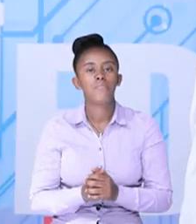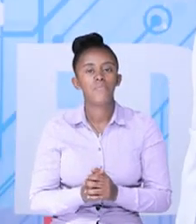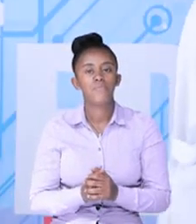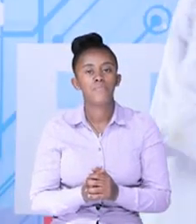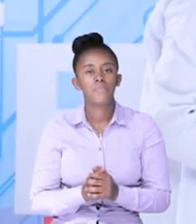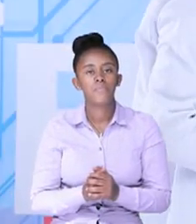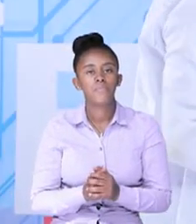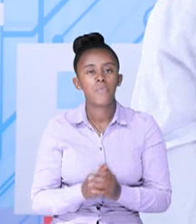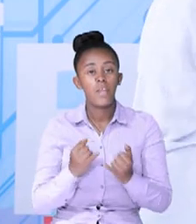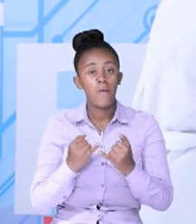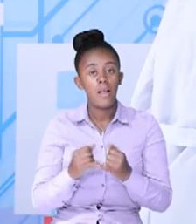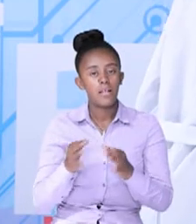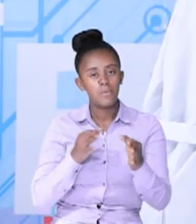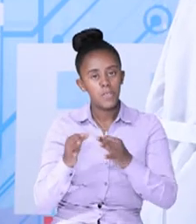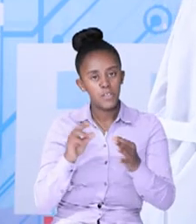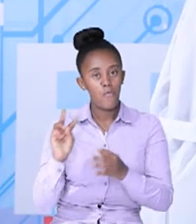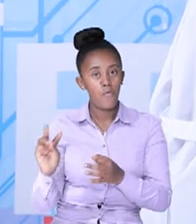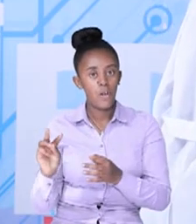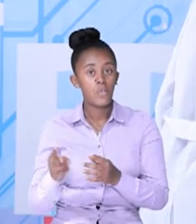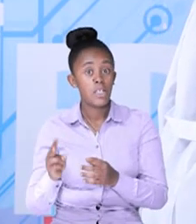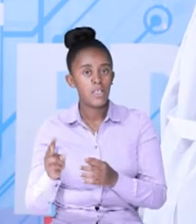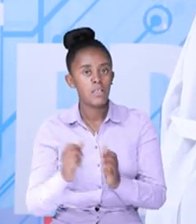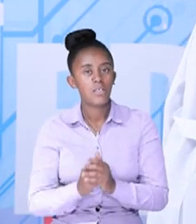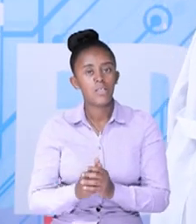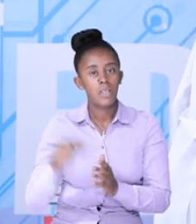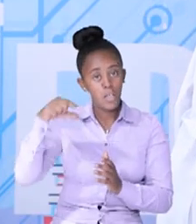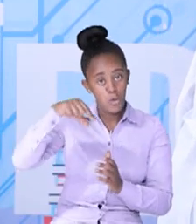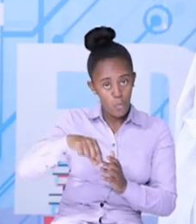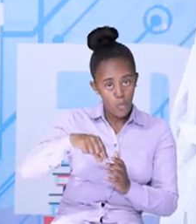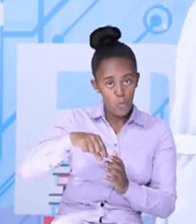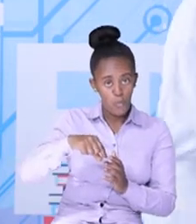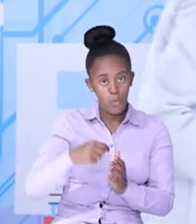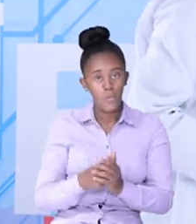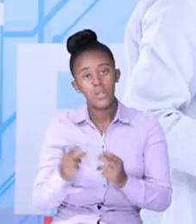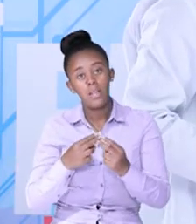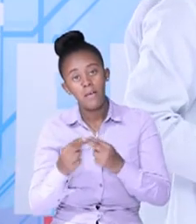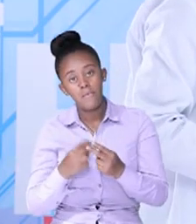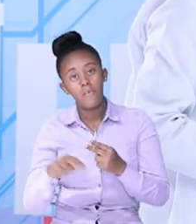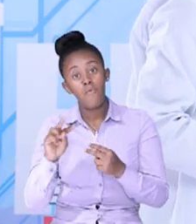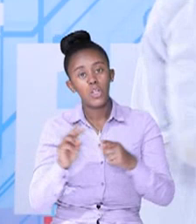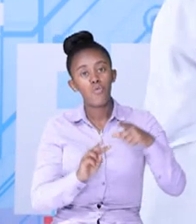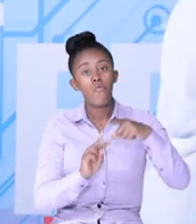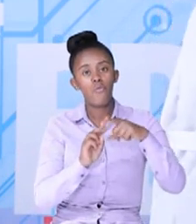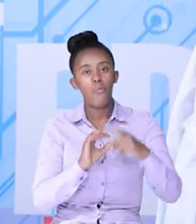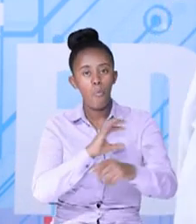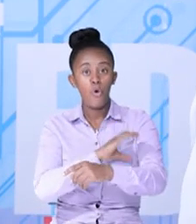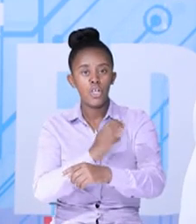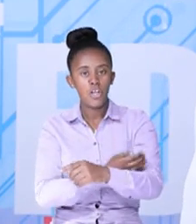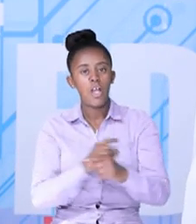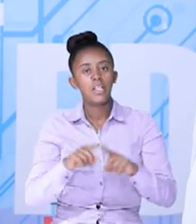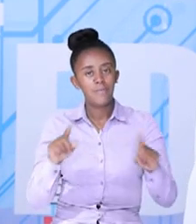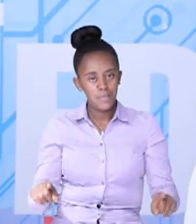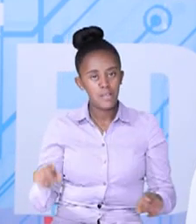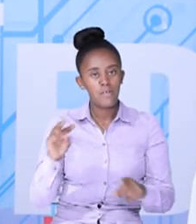expression for the velocity. Charge Q times the voltage or potential difference V